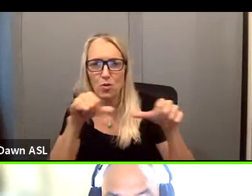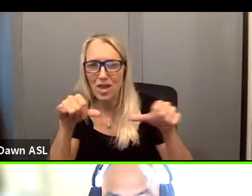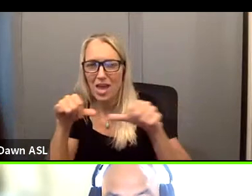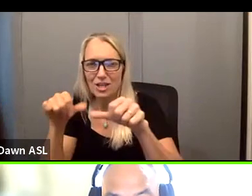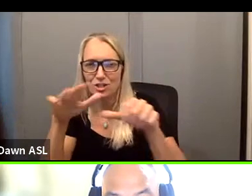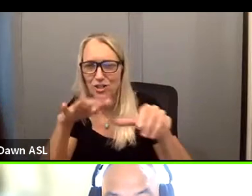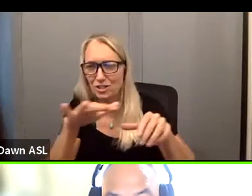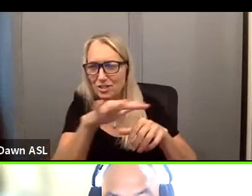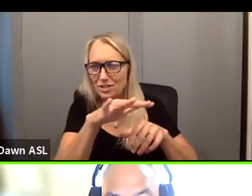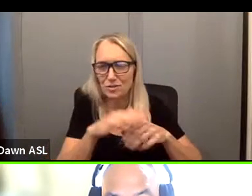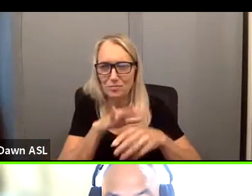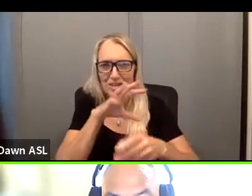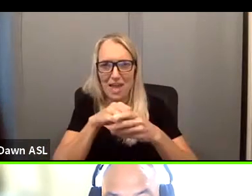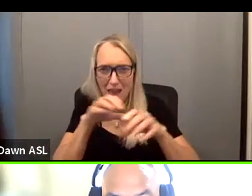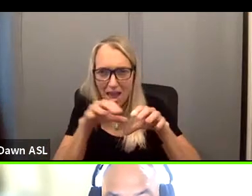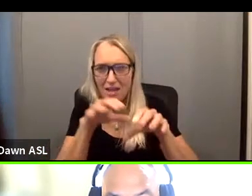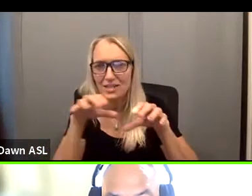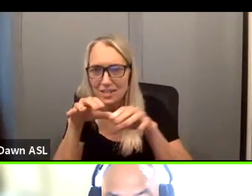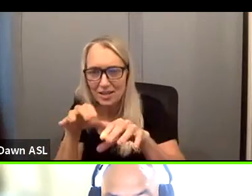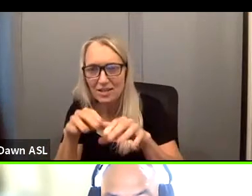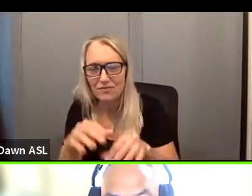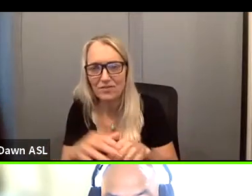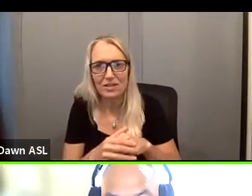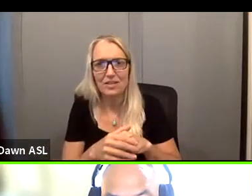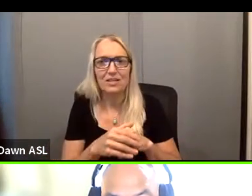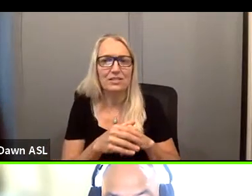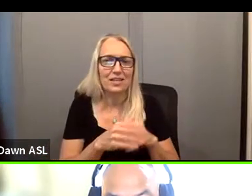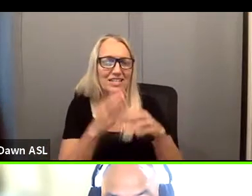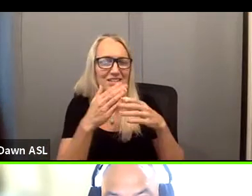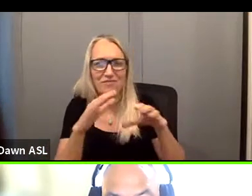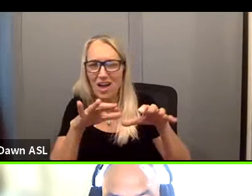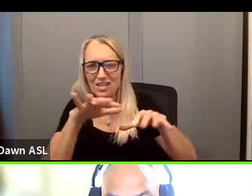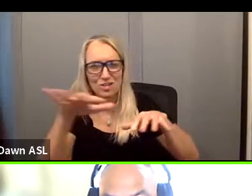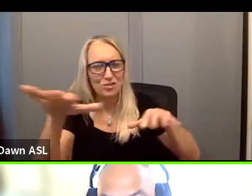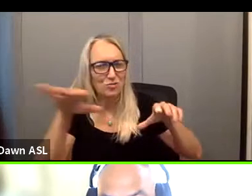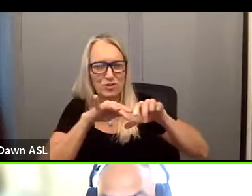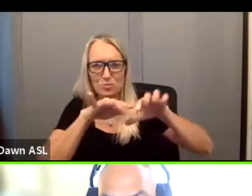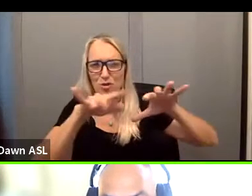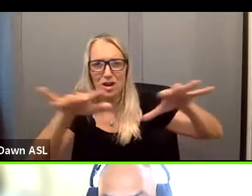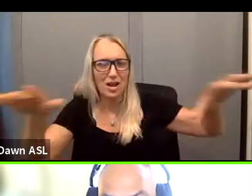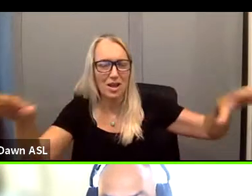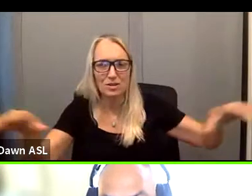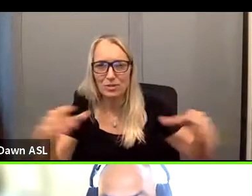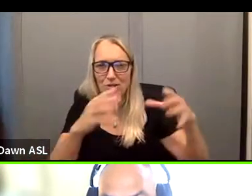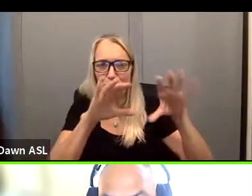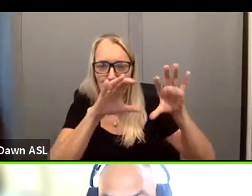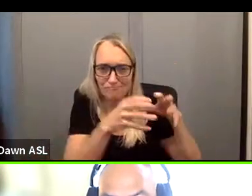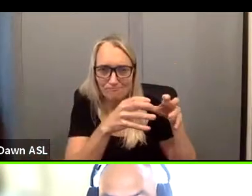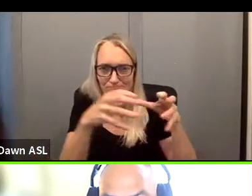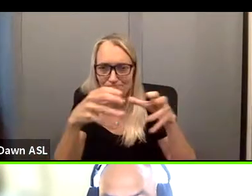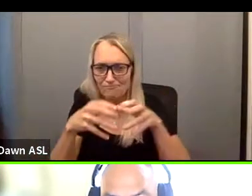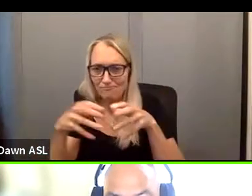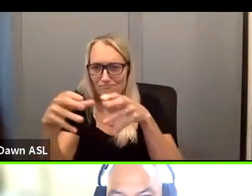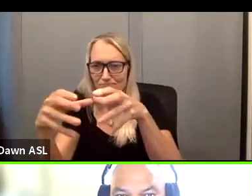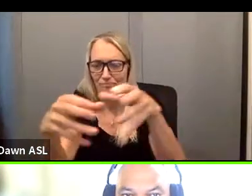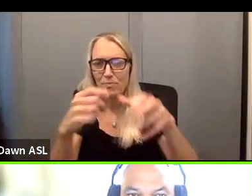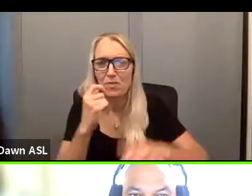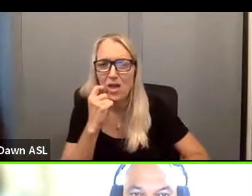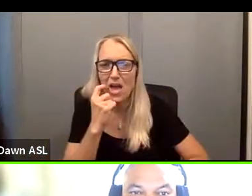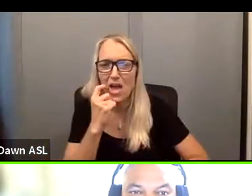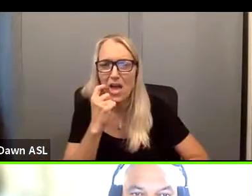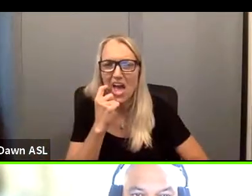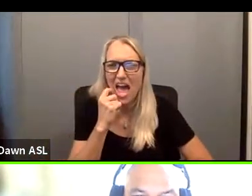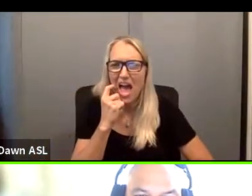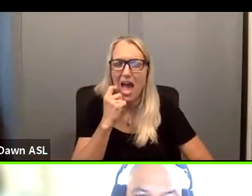be active in a meaningful sense on the county level, where most of the assistance comes to the